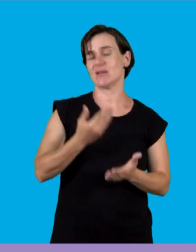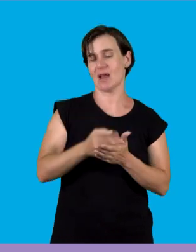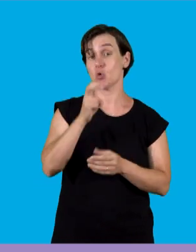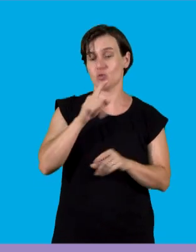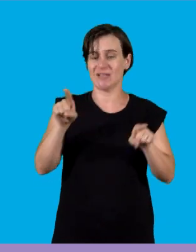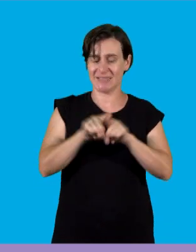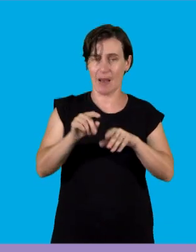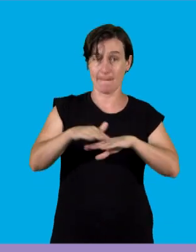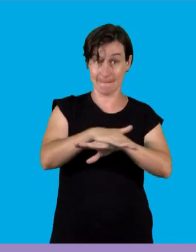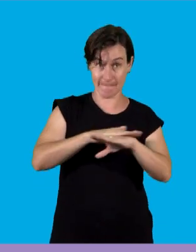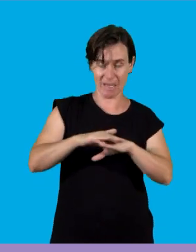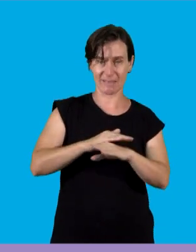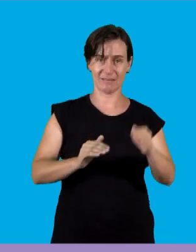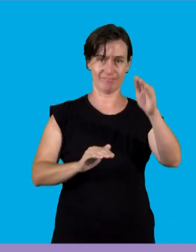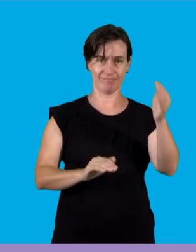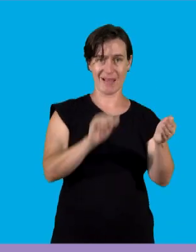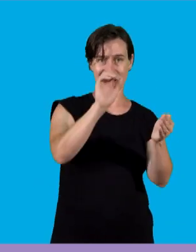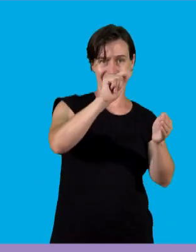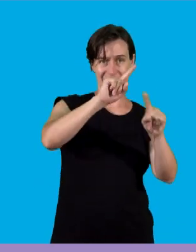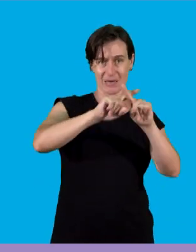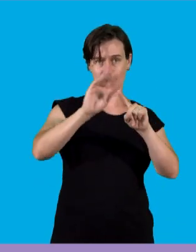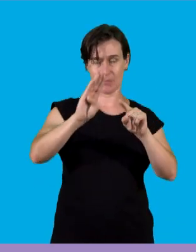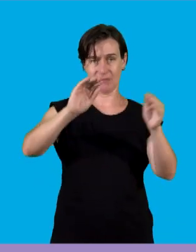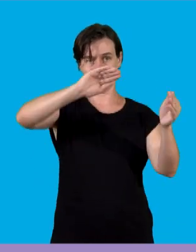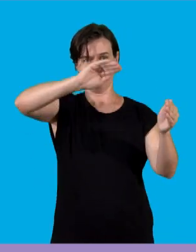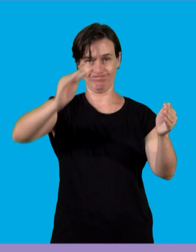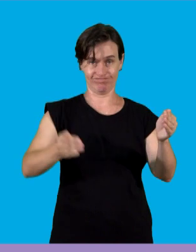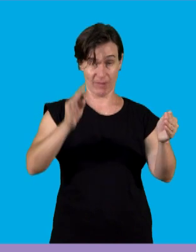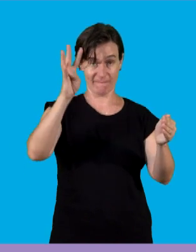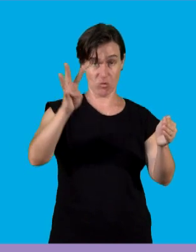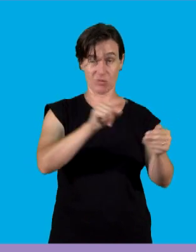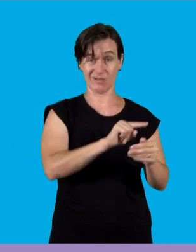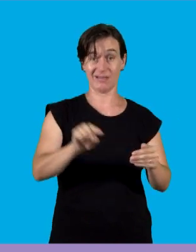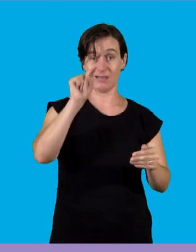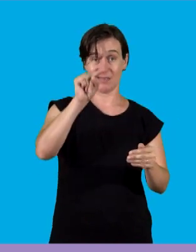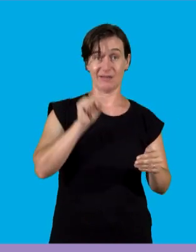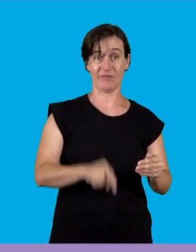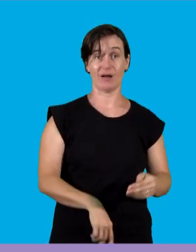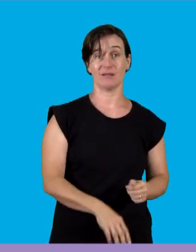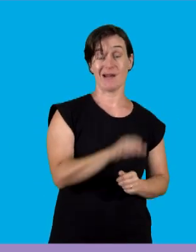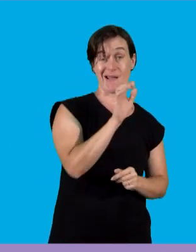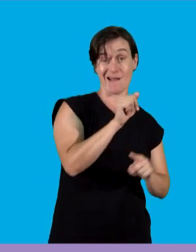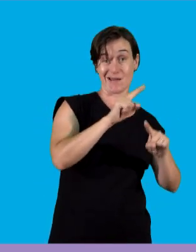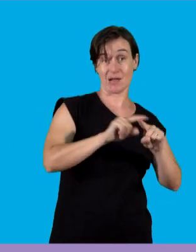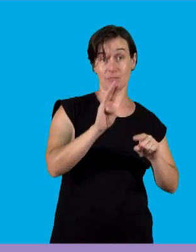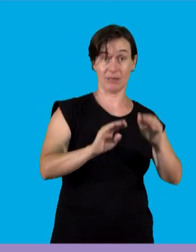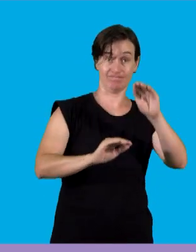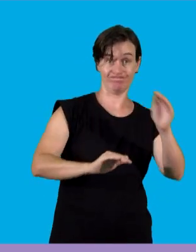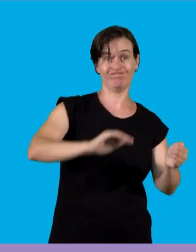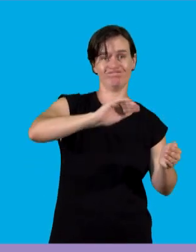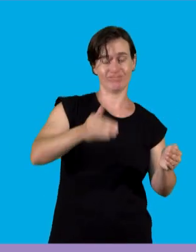just say there that a multiplied by b exponent 14 divided by a multiplied by b